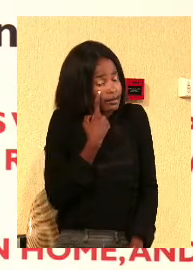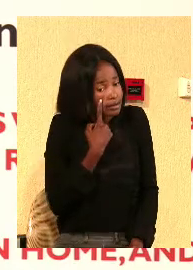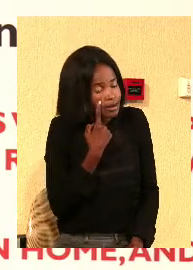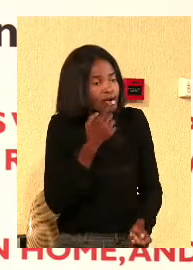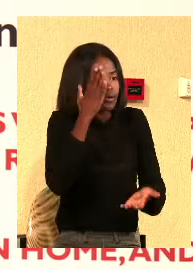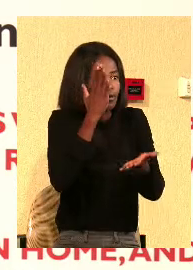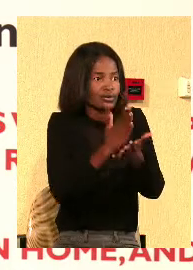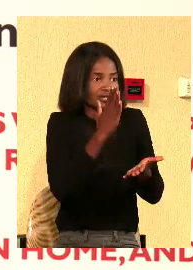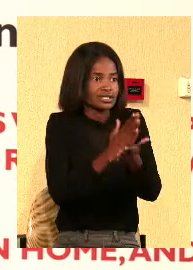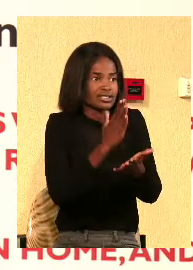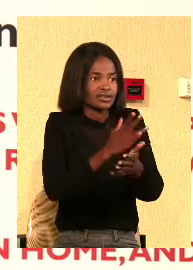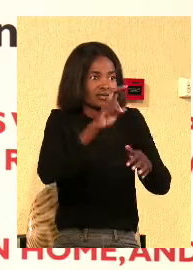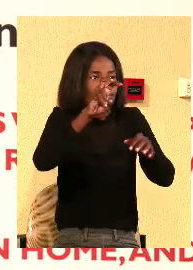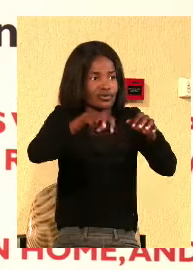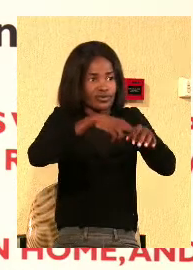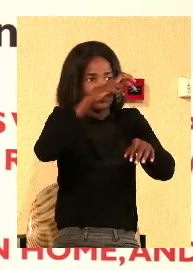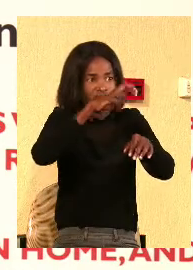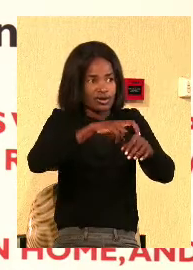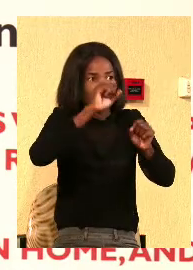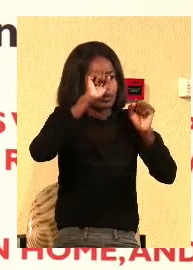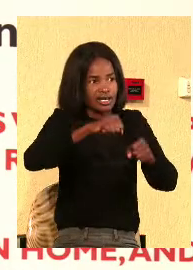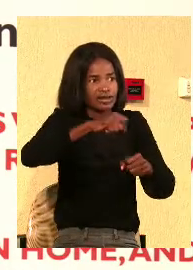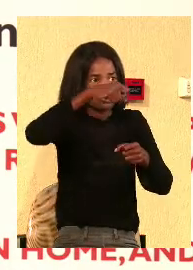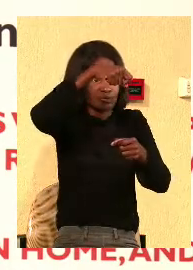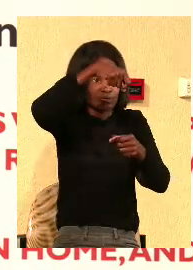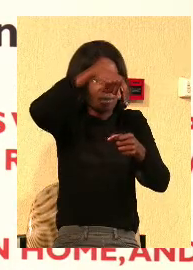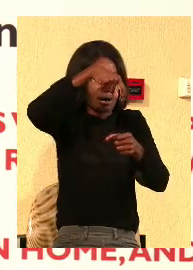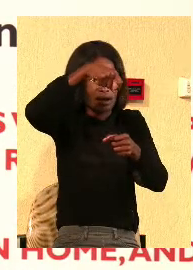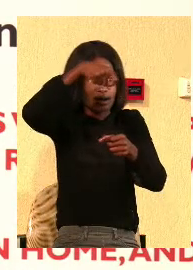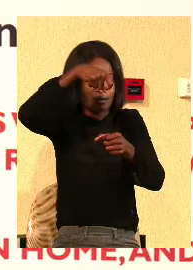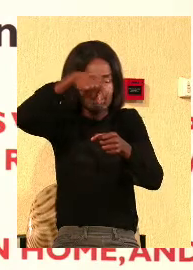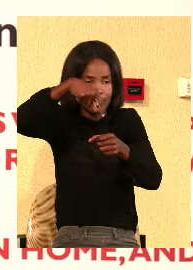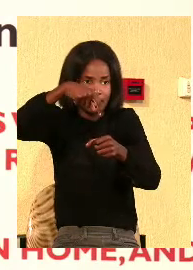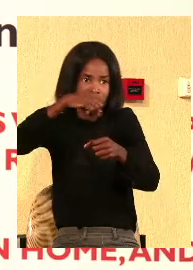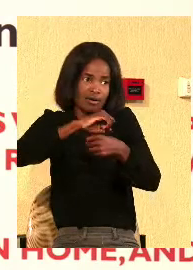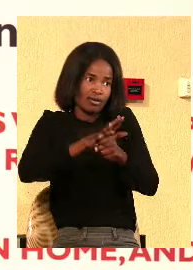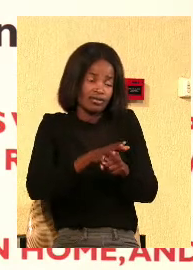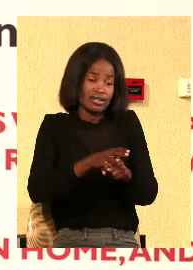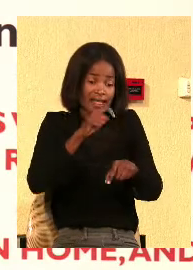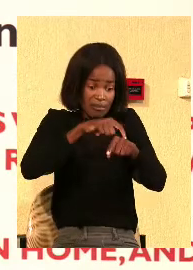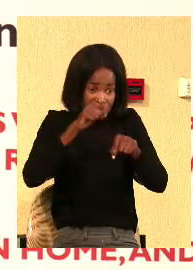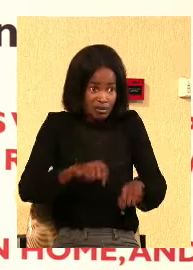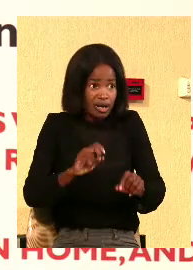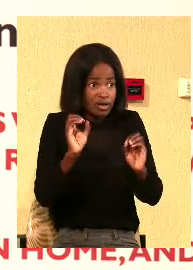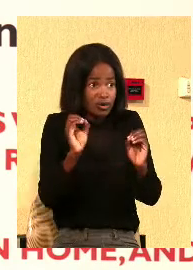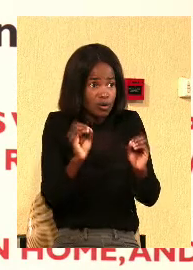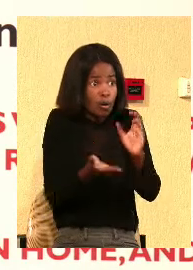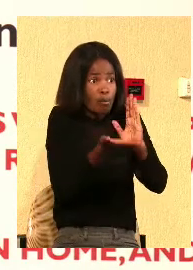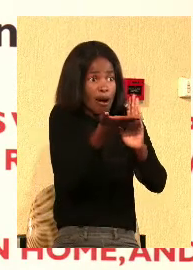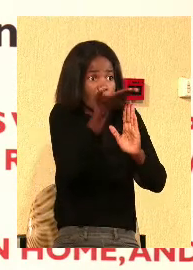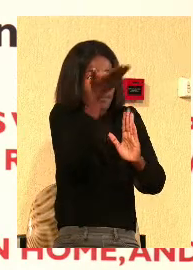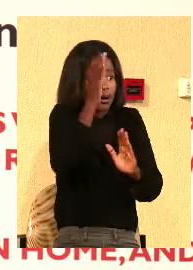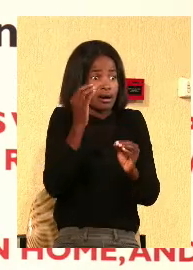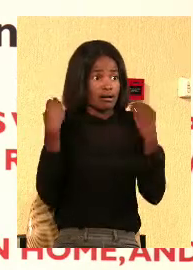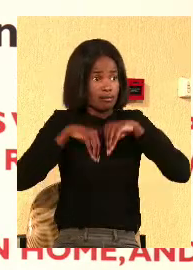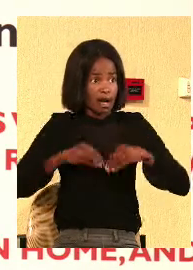that we are really ready. And what needs to be done must be done now during this window period. So that when the worst